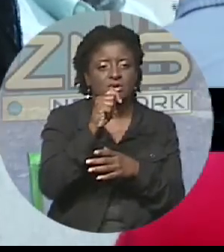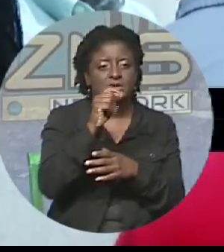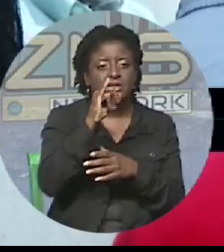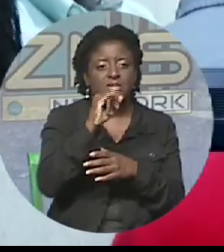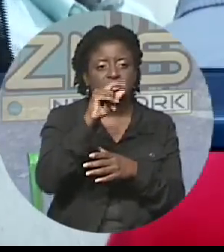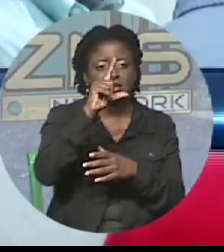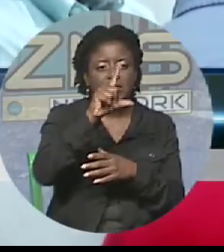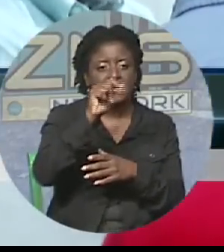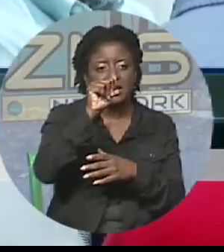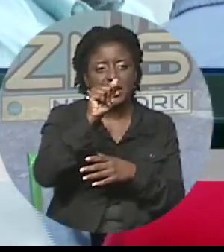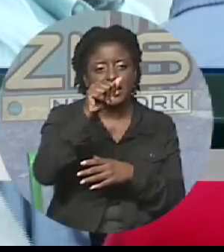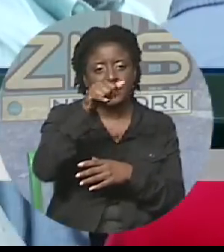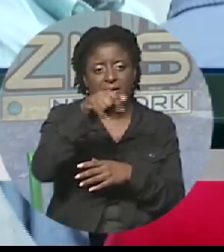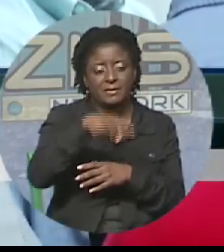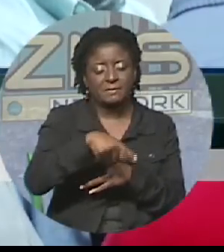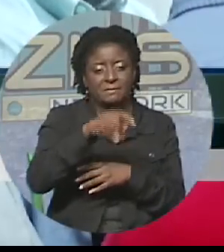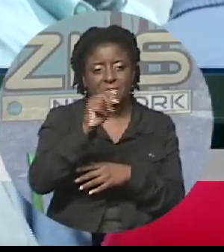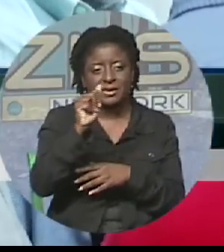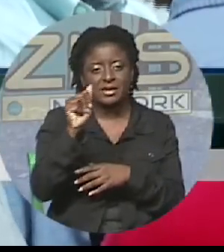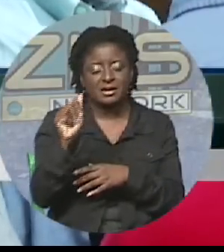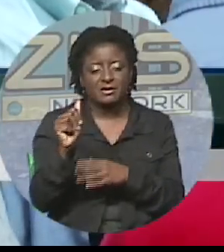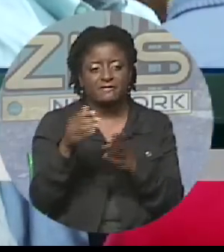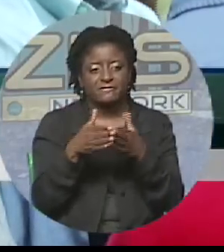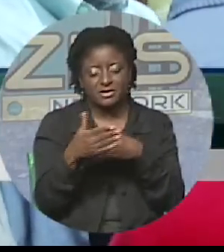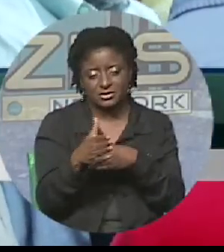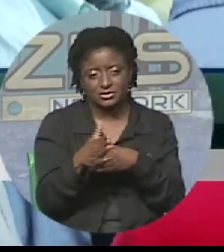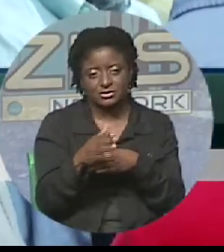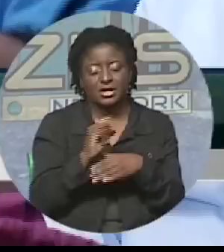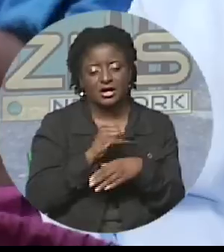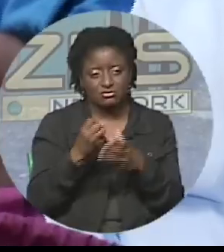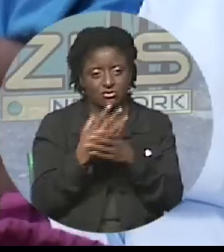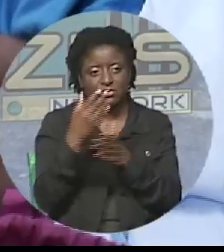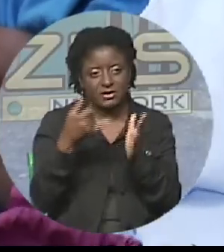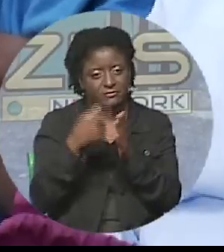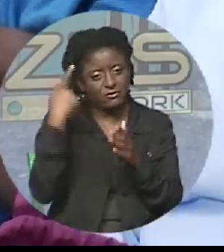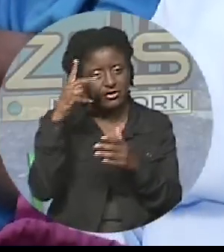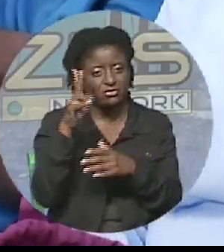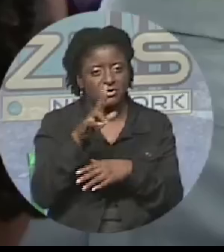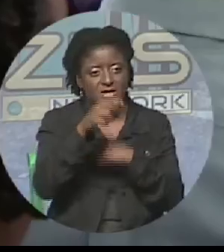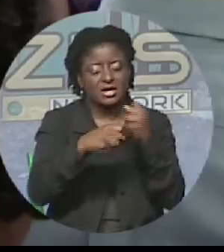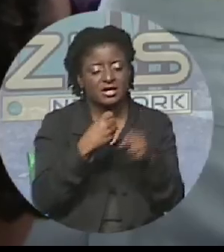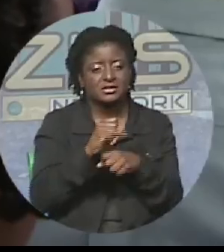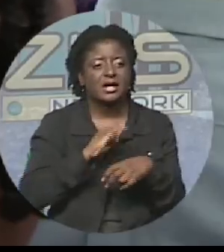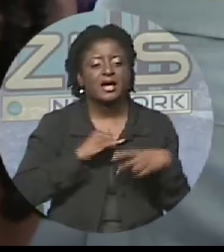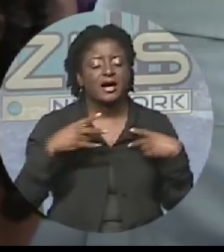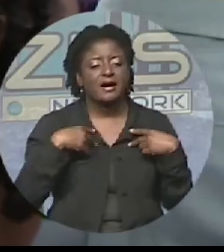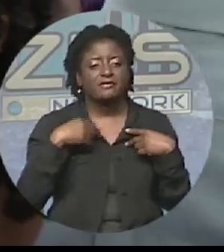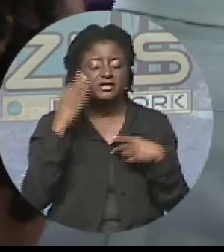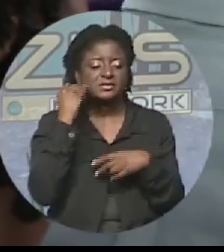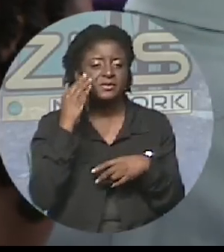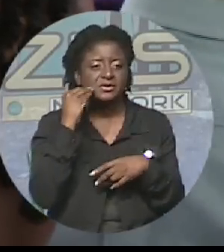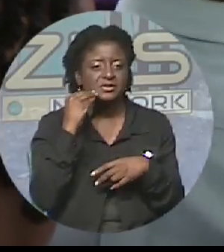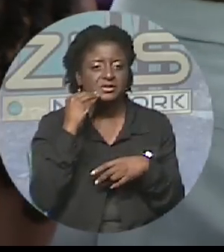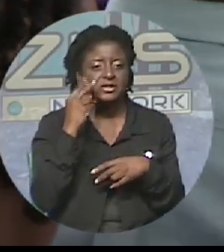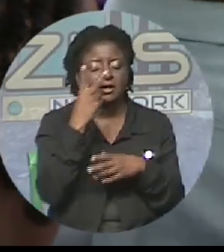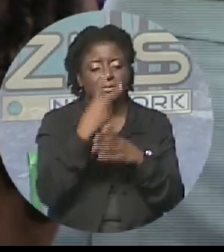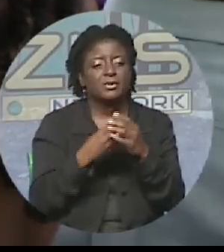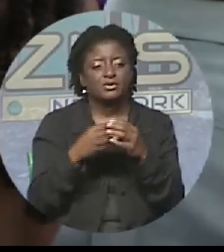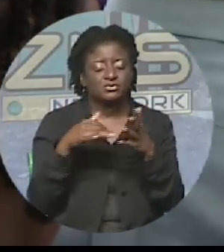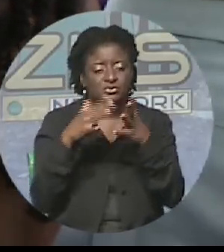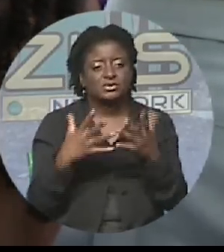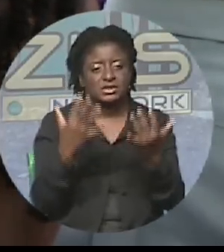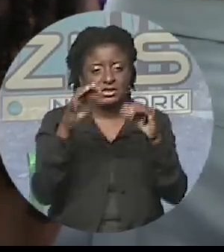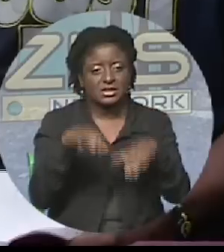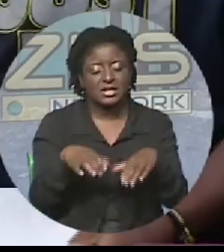3 years, so I have a little experience on growing tilapia. With the start of the institute, both students can now achieve their academic